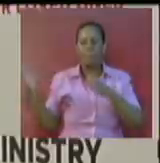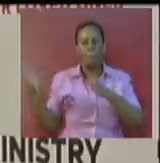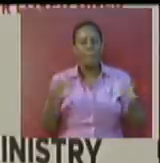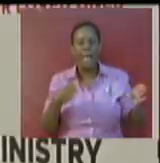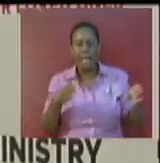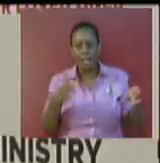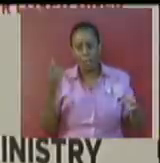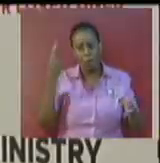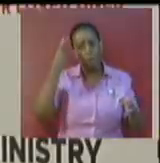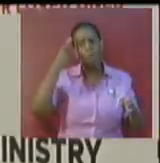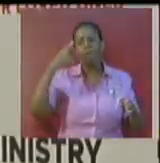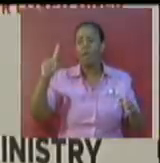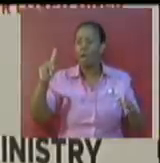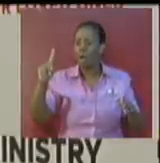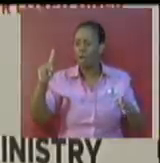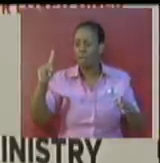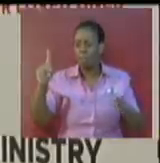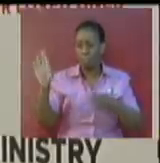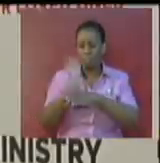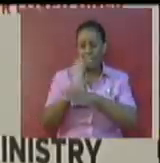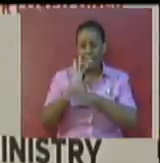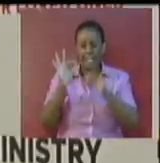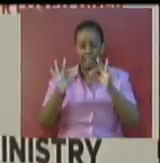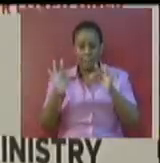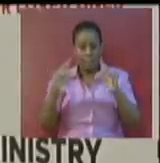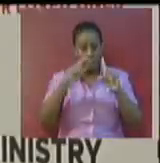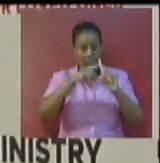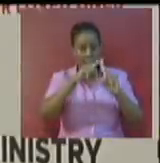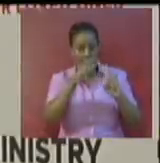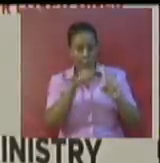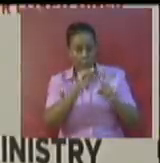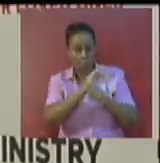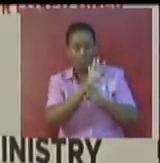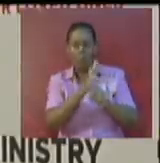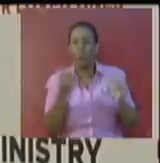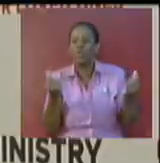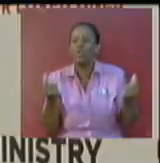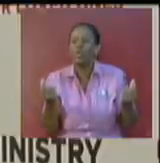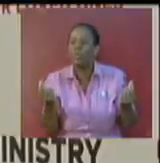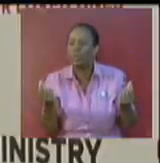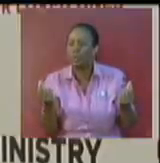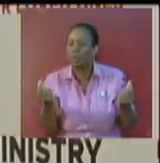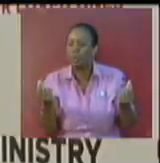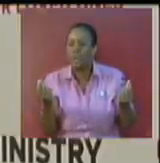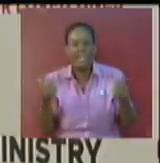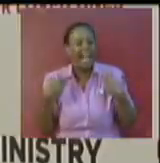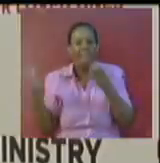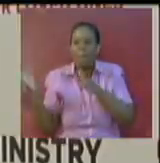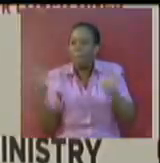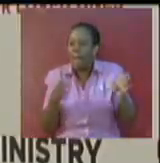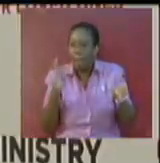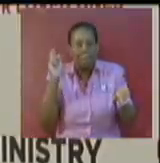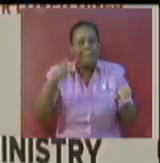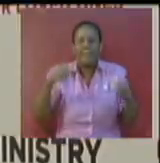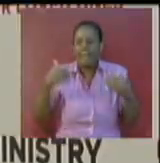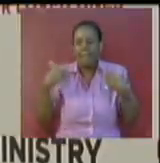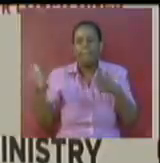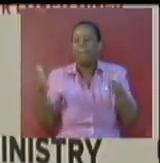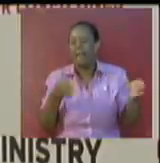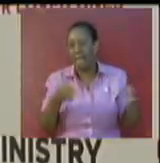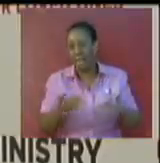also been very instrumental in helping to monitor the plan's implementation. So those would be some of the things we've been doing so far, and we'll continue